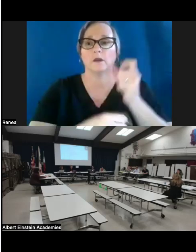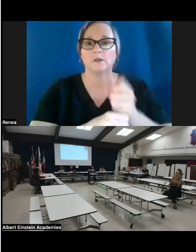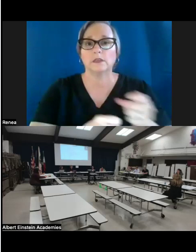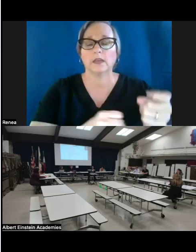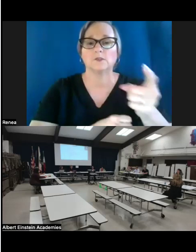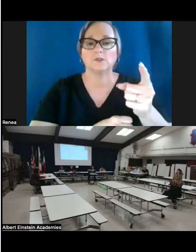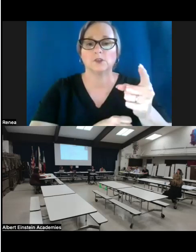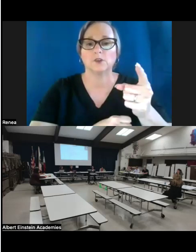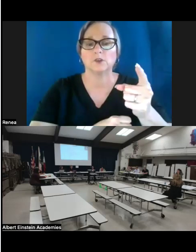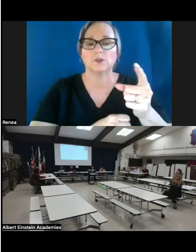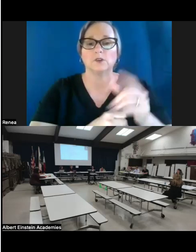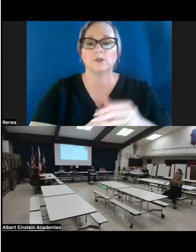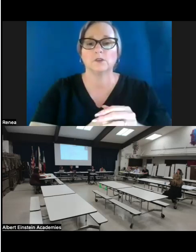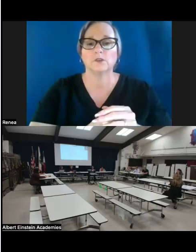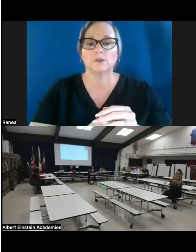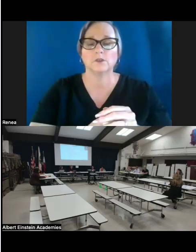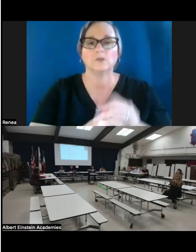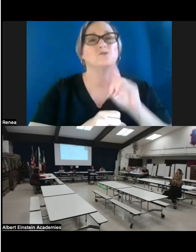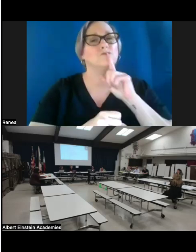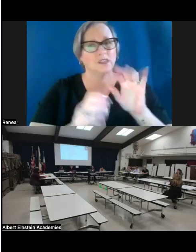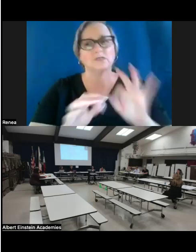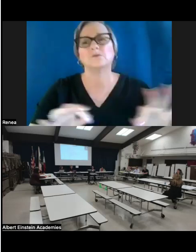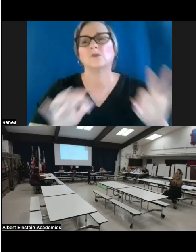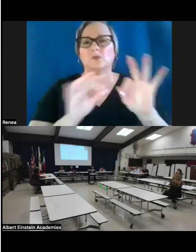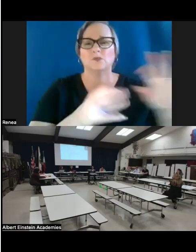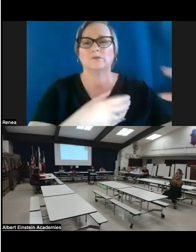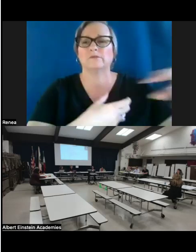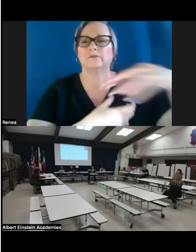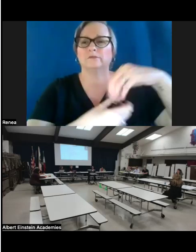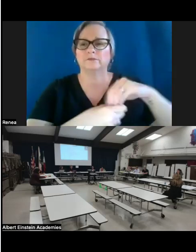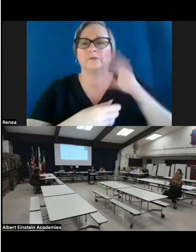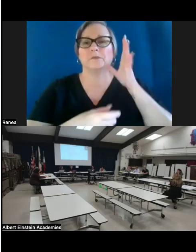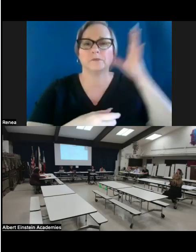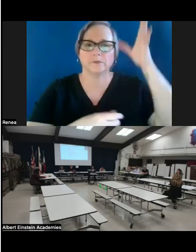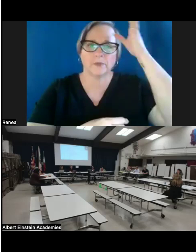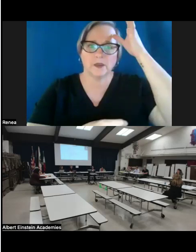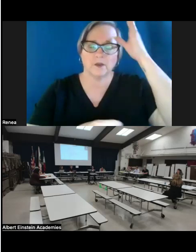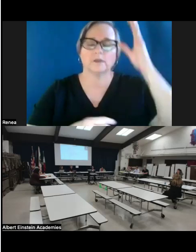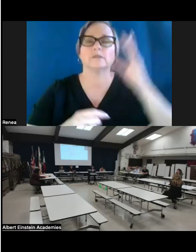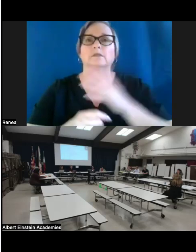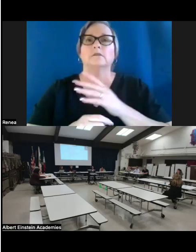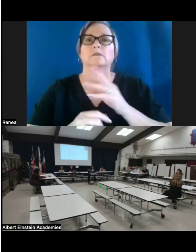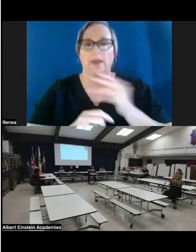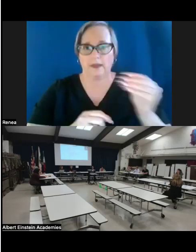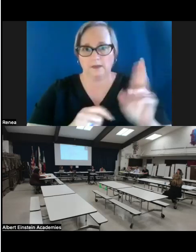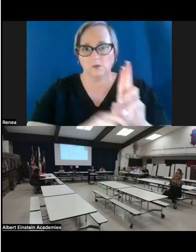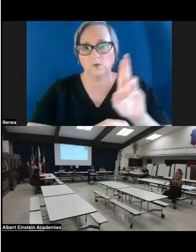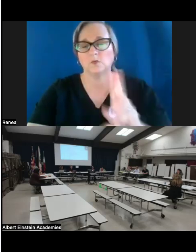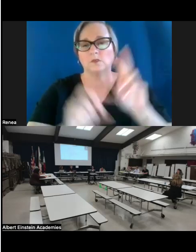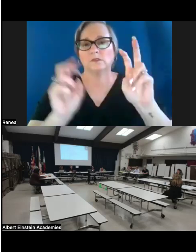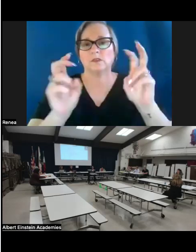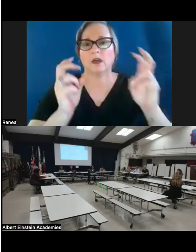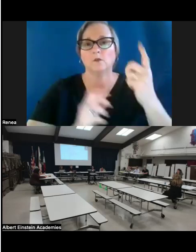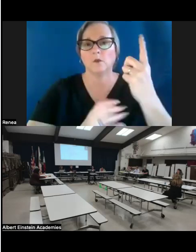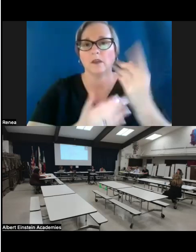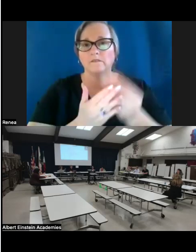important to engage parents in this topic of the use of Title I funds, and to figure out a way to structure, there's